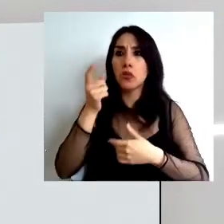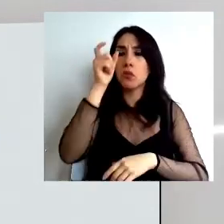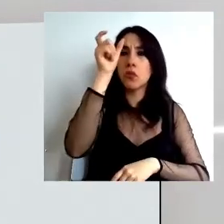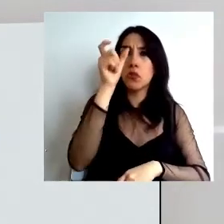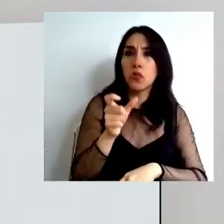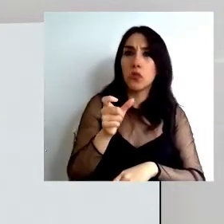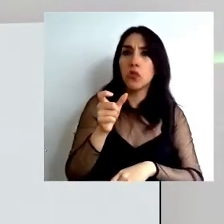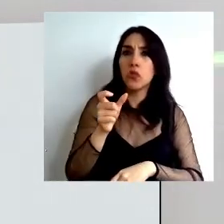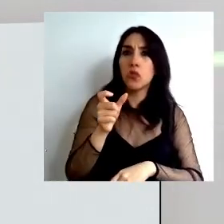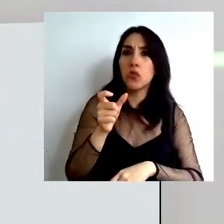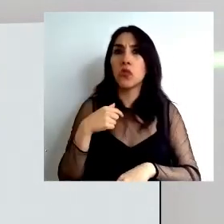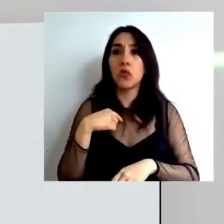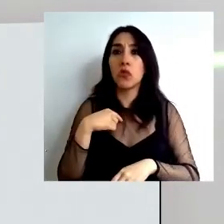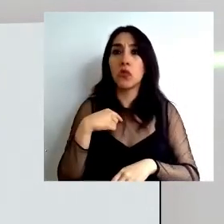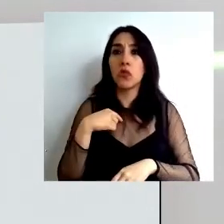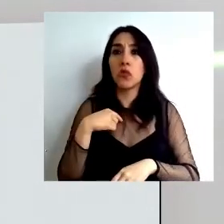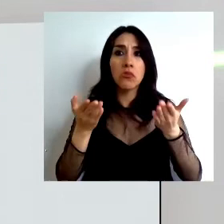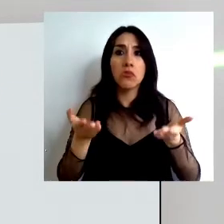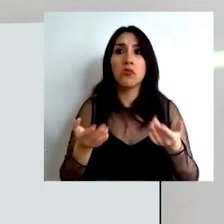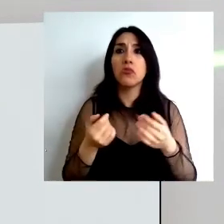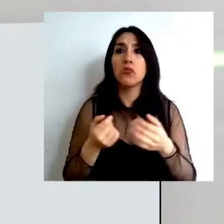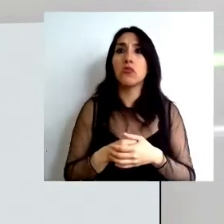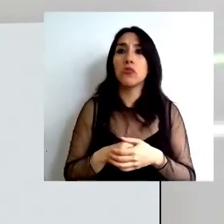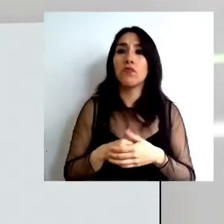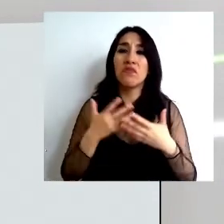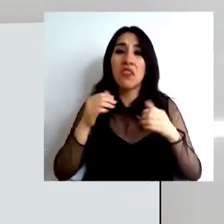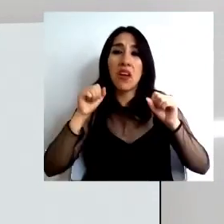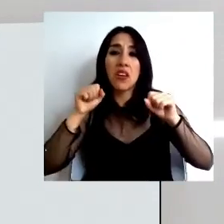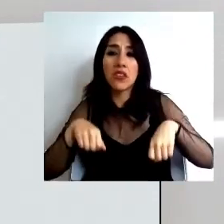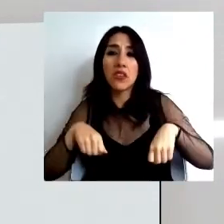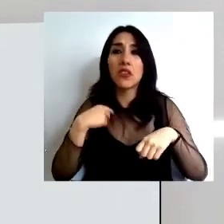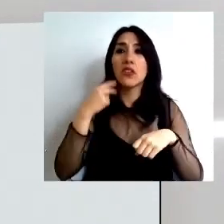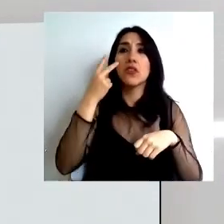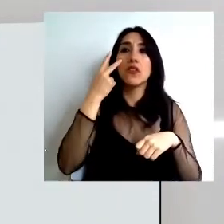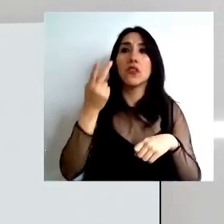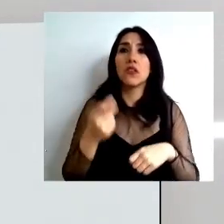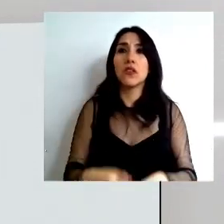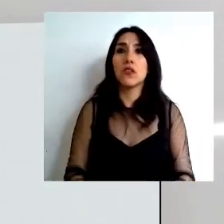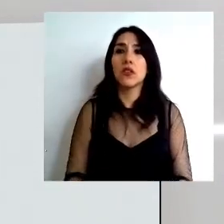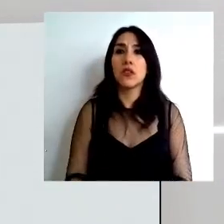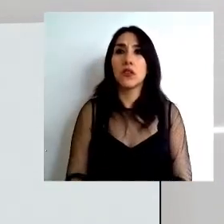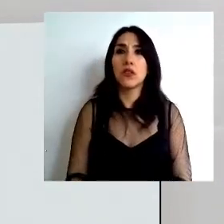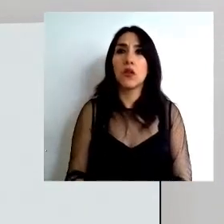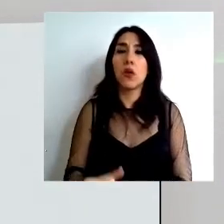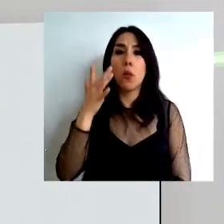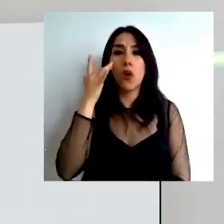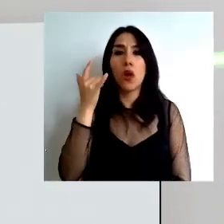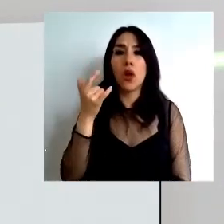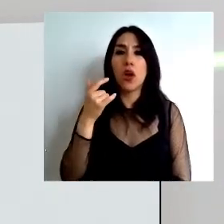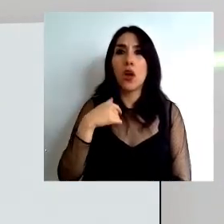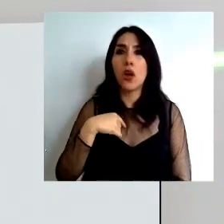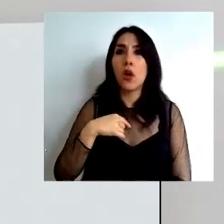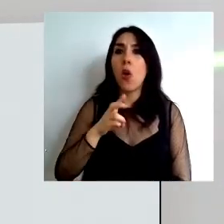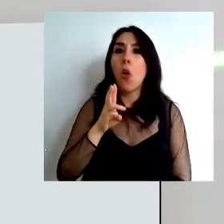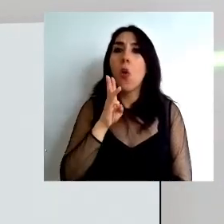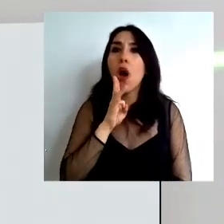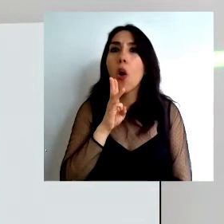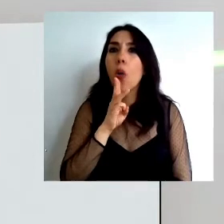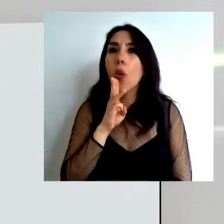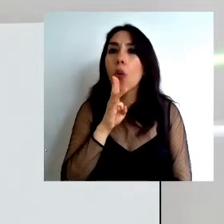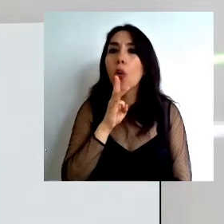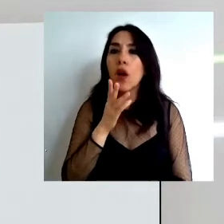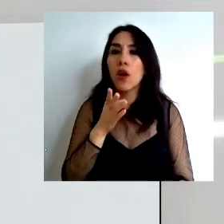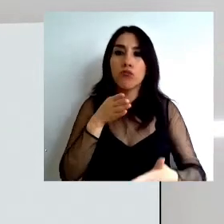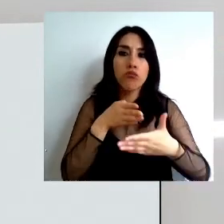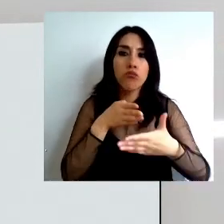you said before, so we are limited. We human resources are limited. And therefore, our approach is